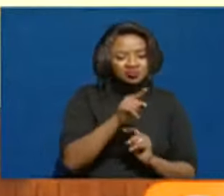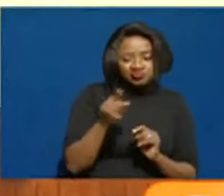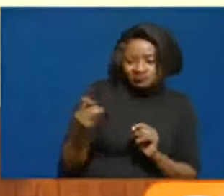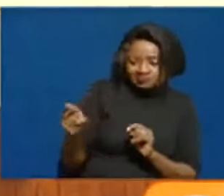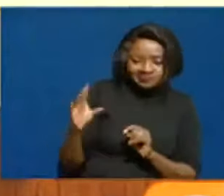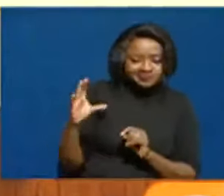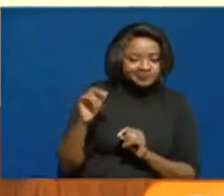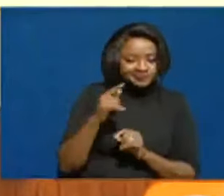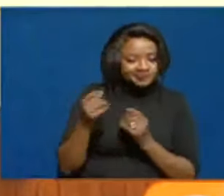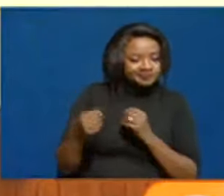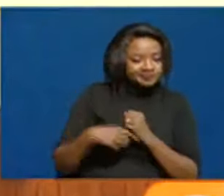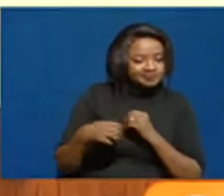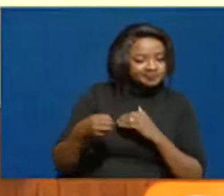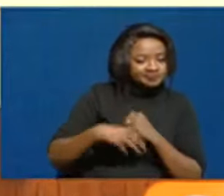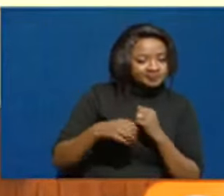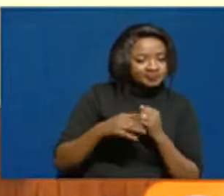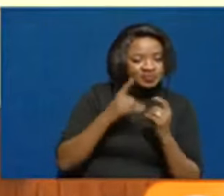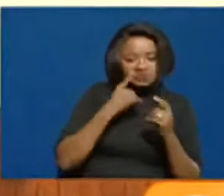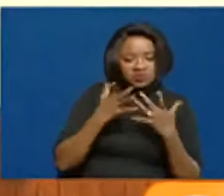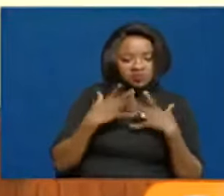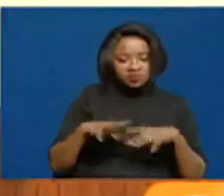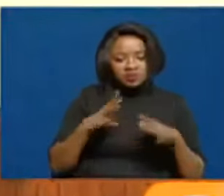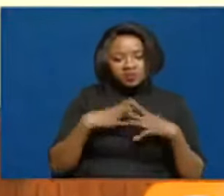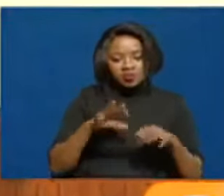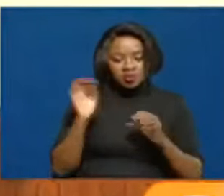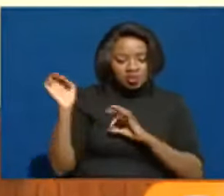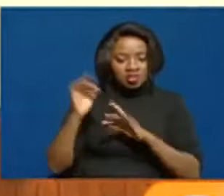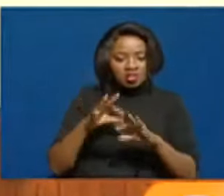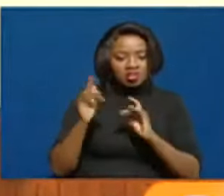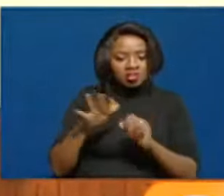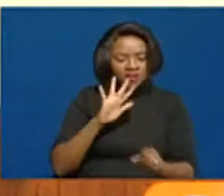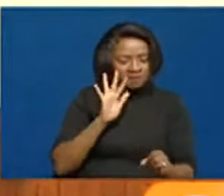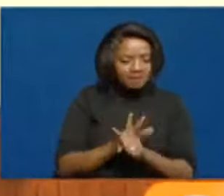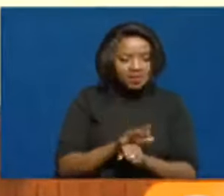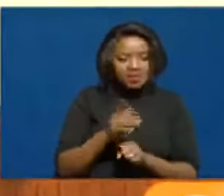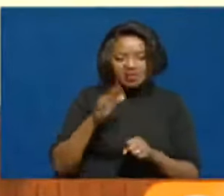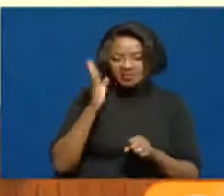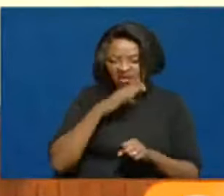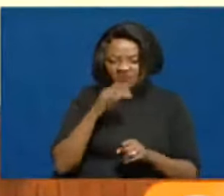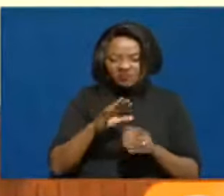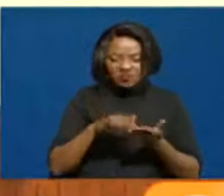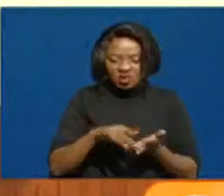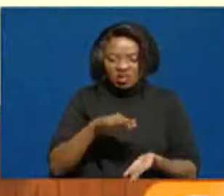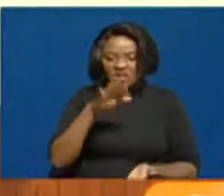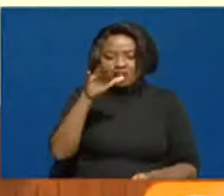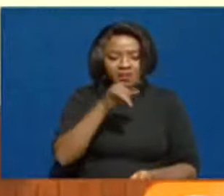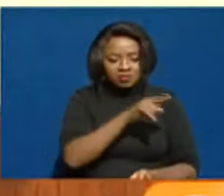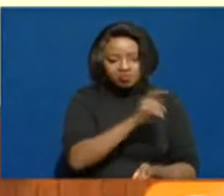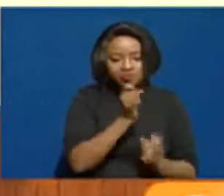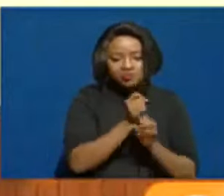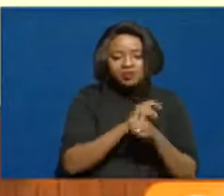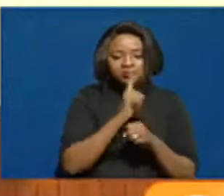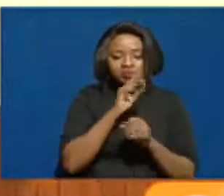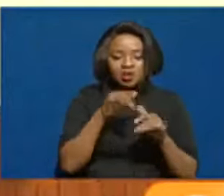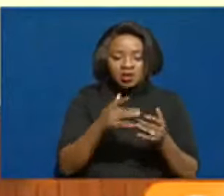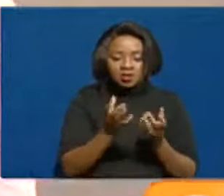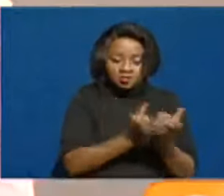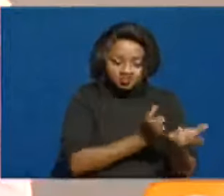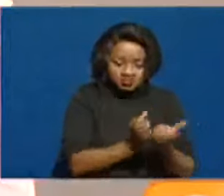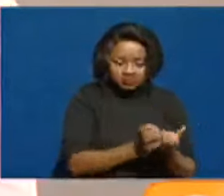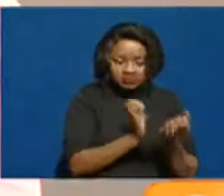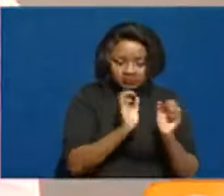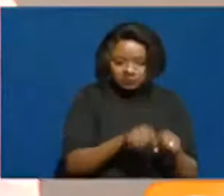Waziri is giving, the influx of people and more waste going to be generated, how do you ensure compliance at the level of businesses